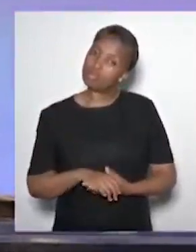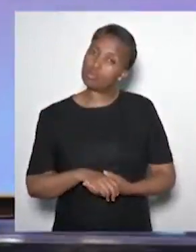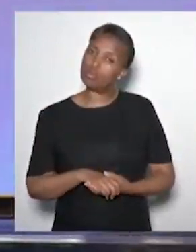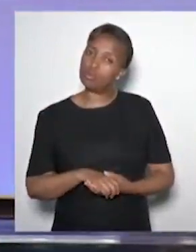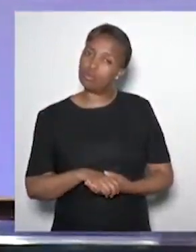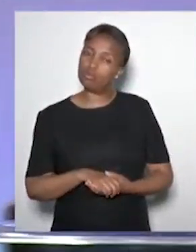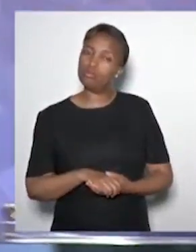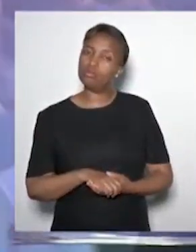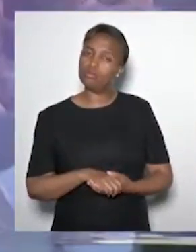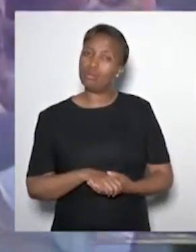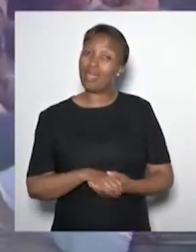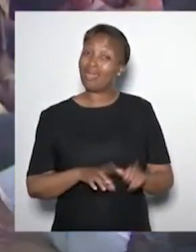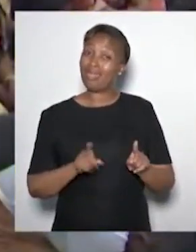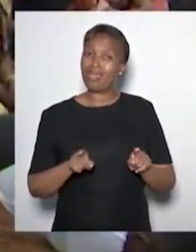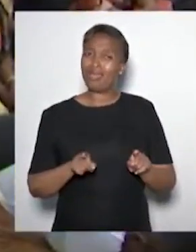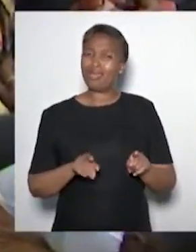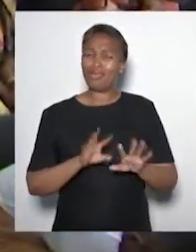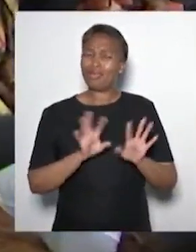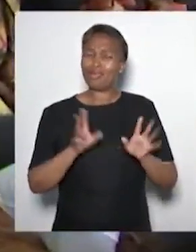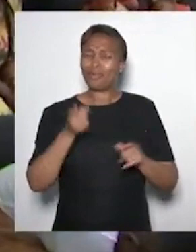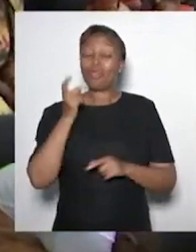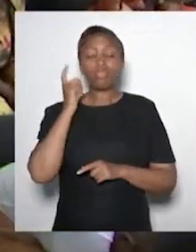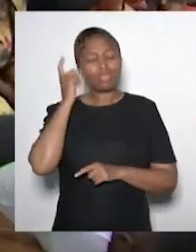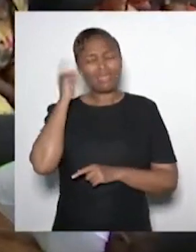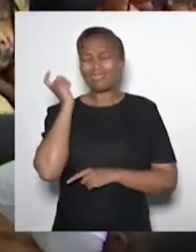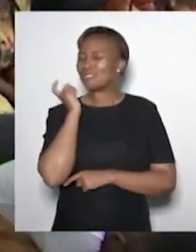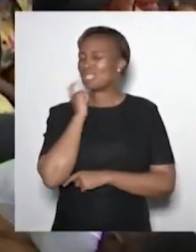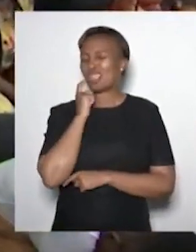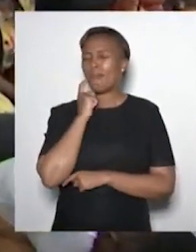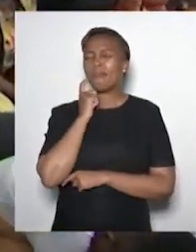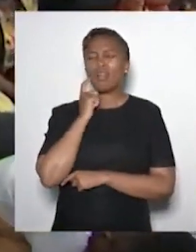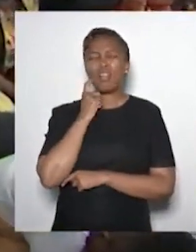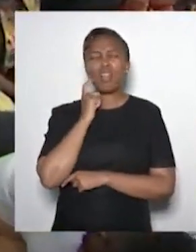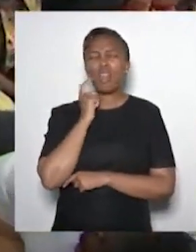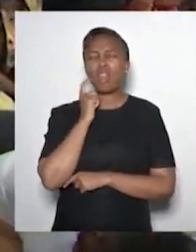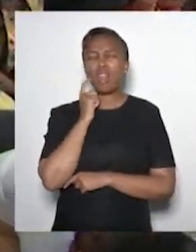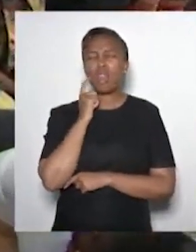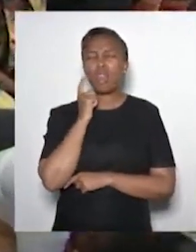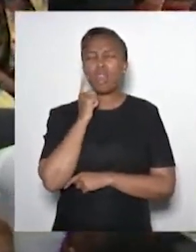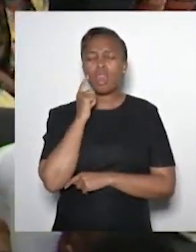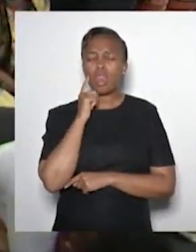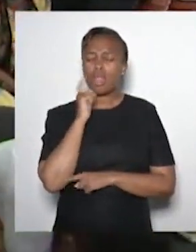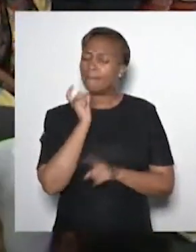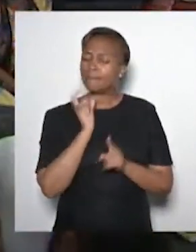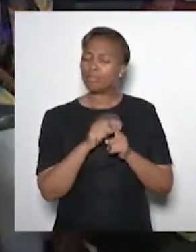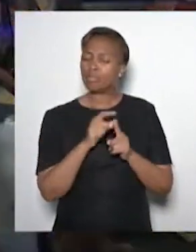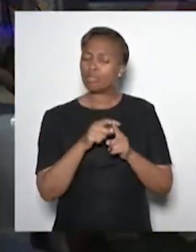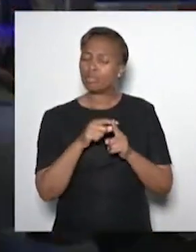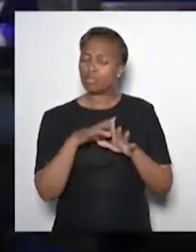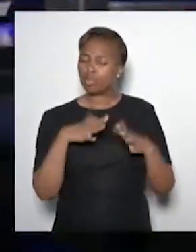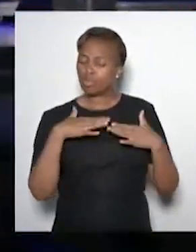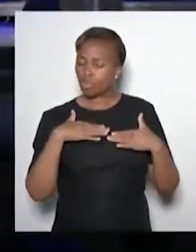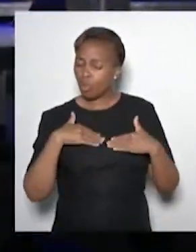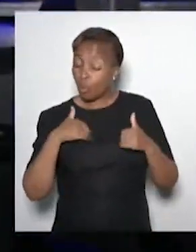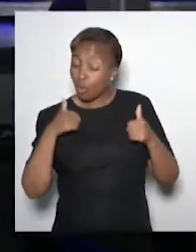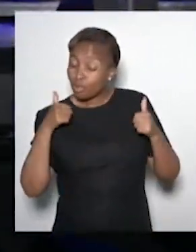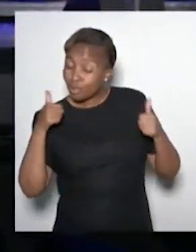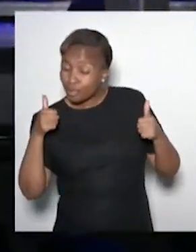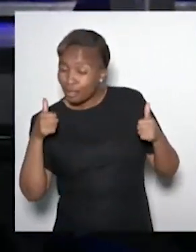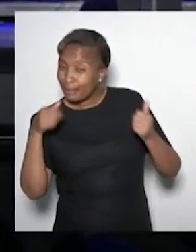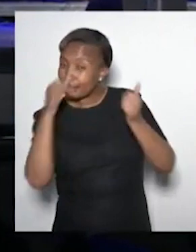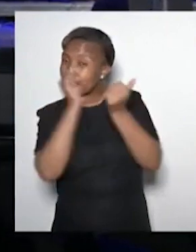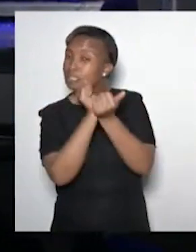Now, we should not be simplistic about the word healing,